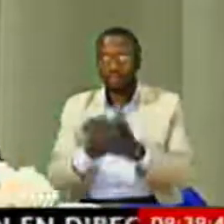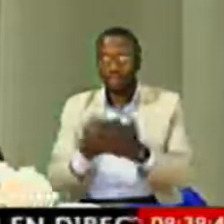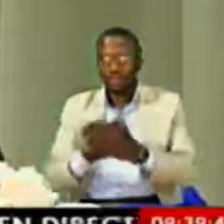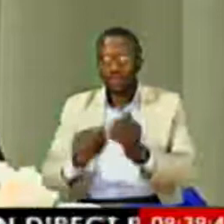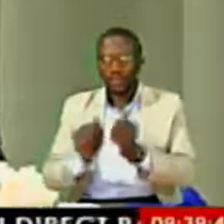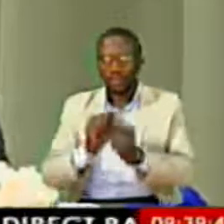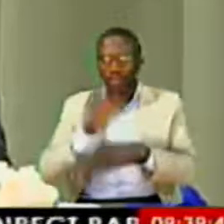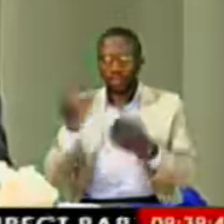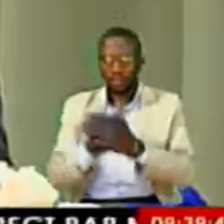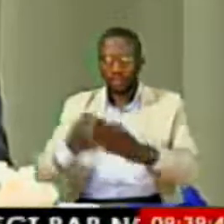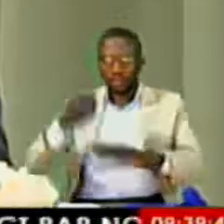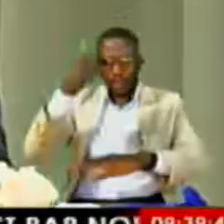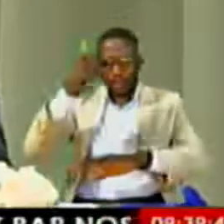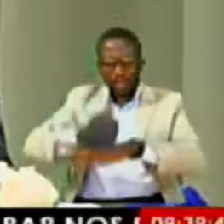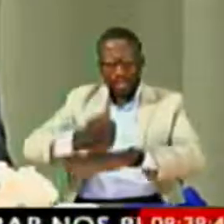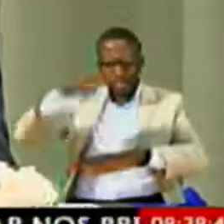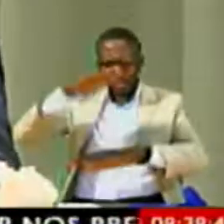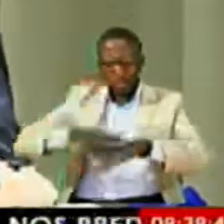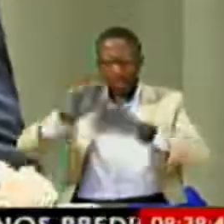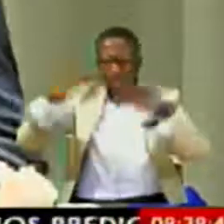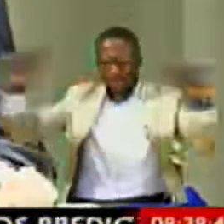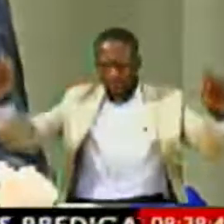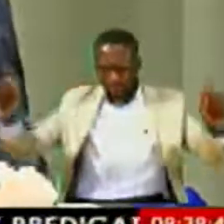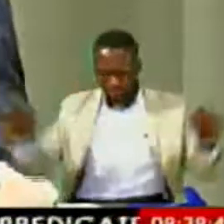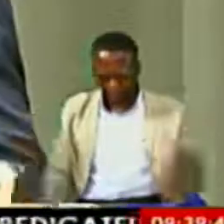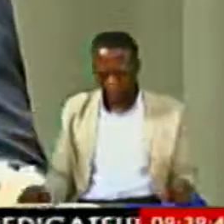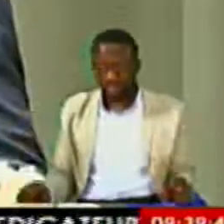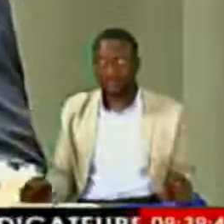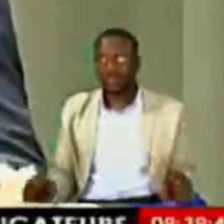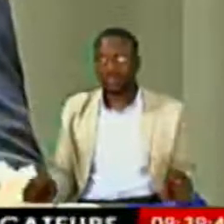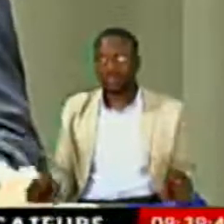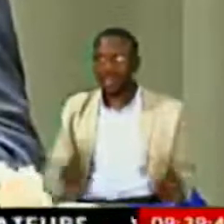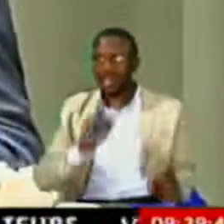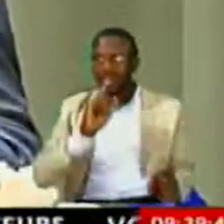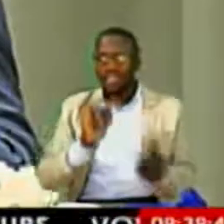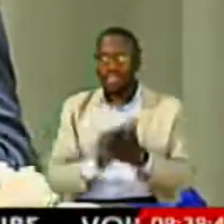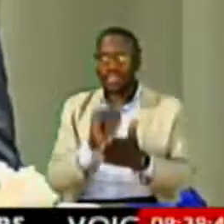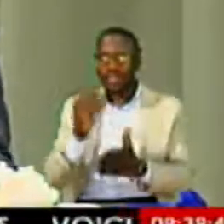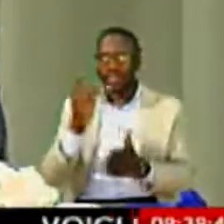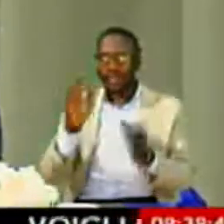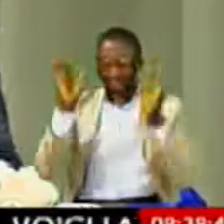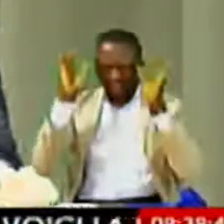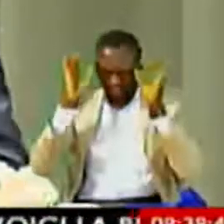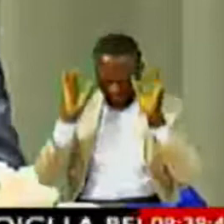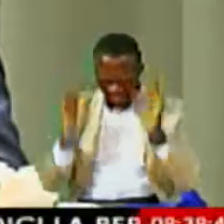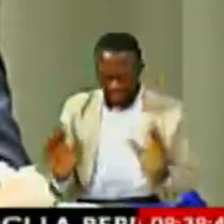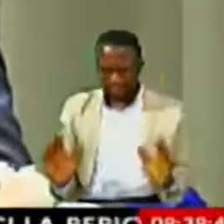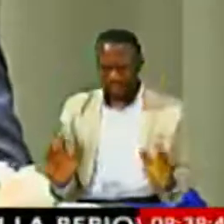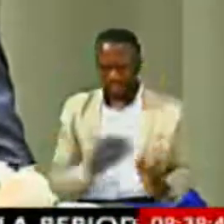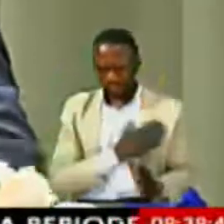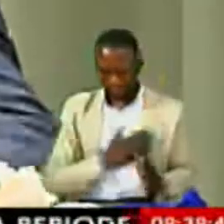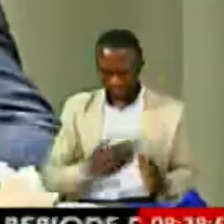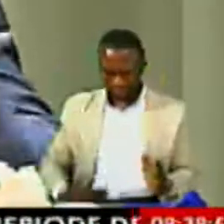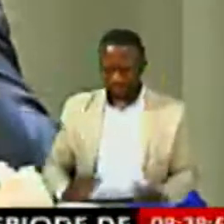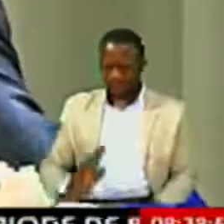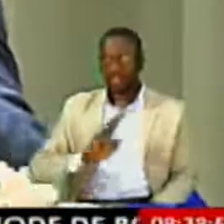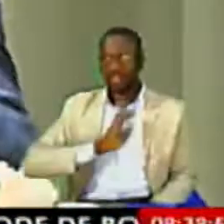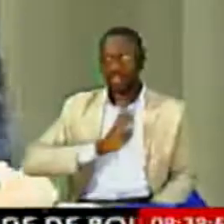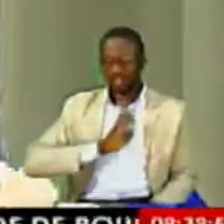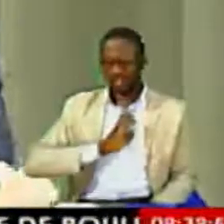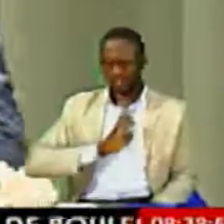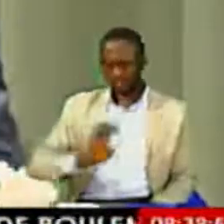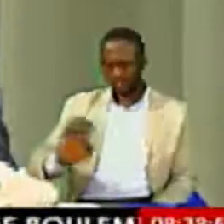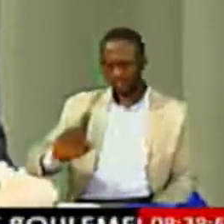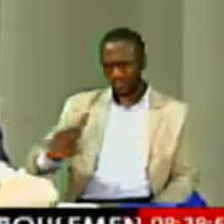And everything that was there. Ça c'était grand. That was great. Elijah, il a attrapé tous les